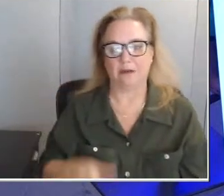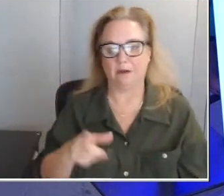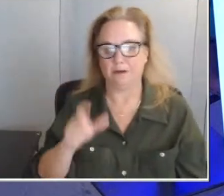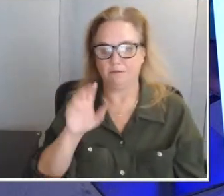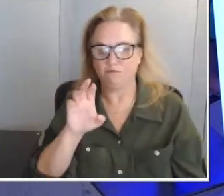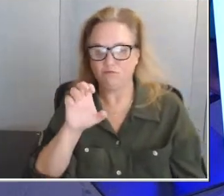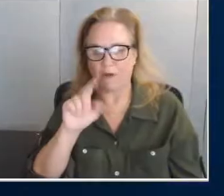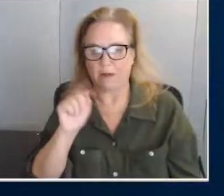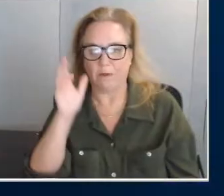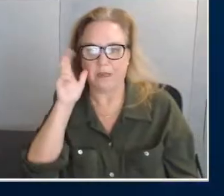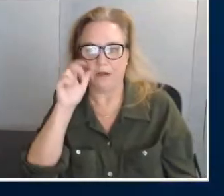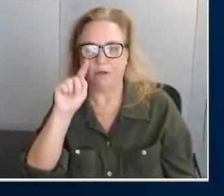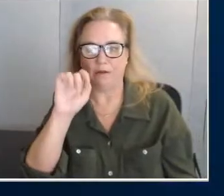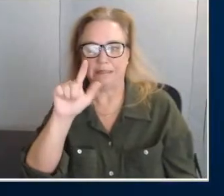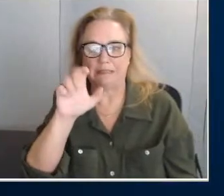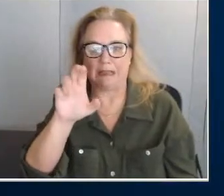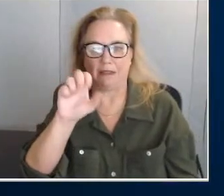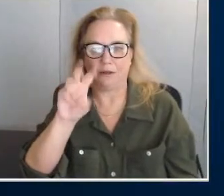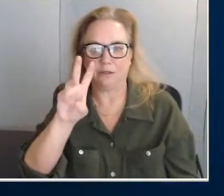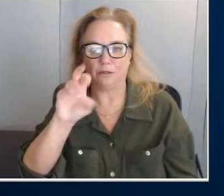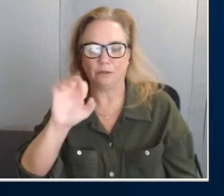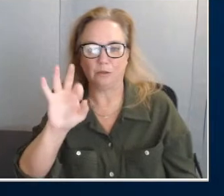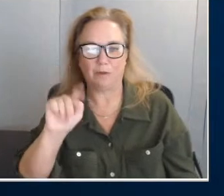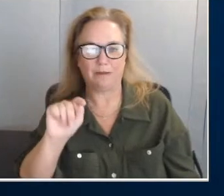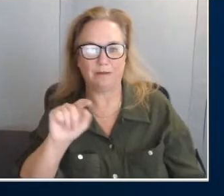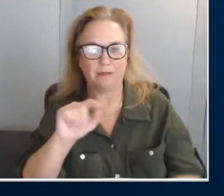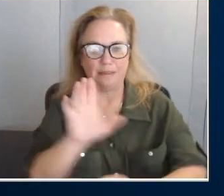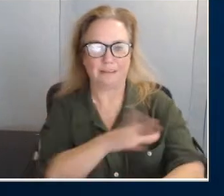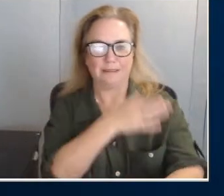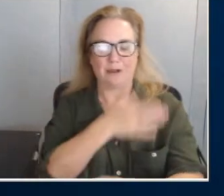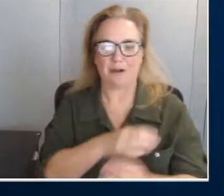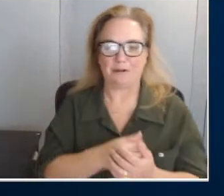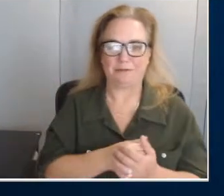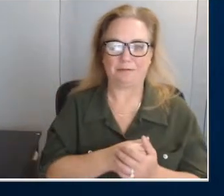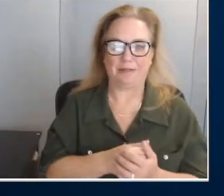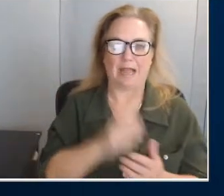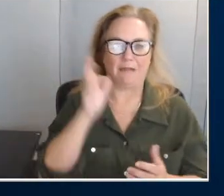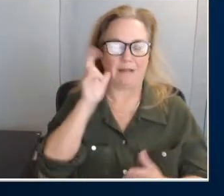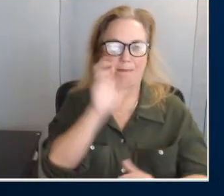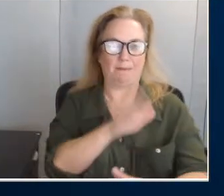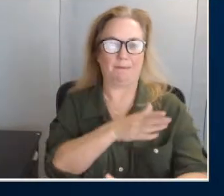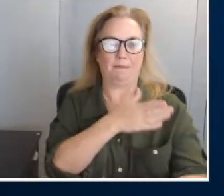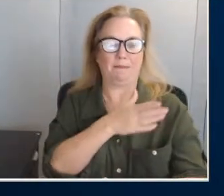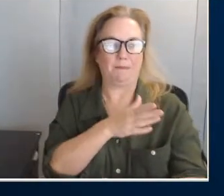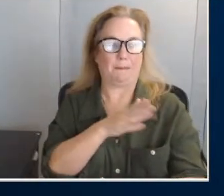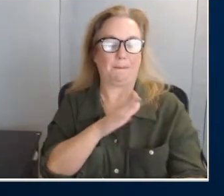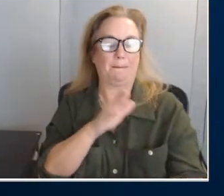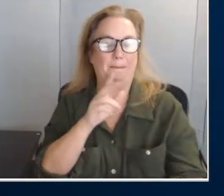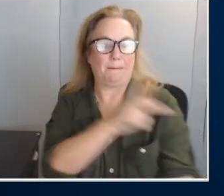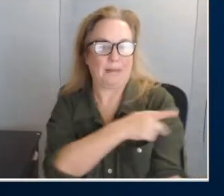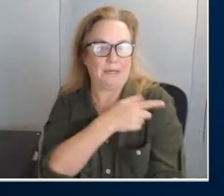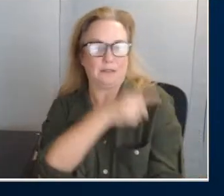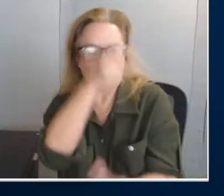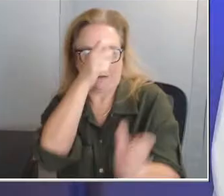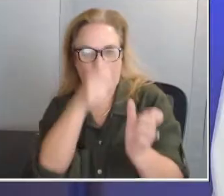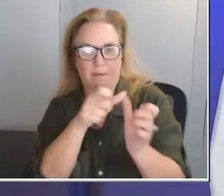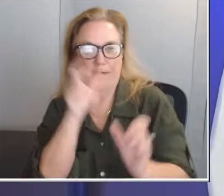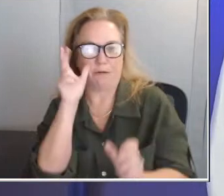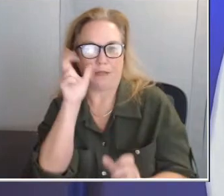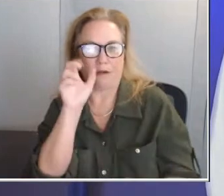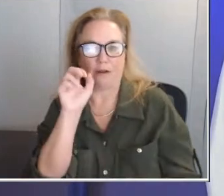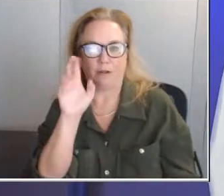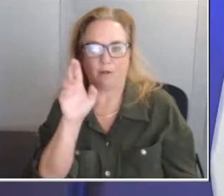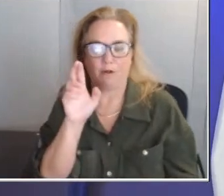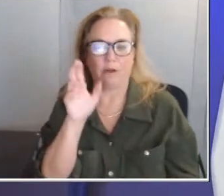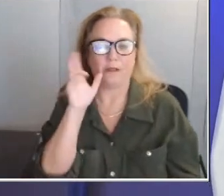knowing a Taylor Swift song after his surgery? I have had patients tell us that they have some vague recall of what they heard in the OR, and there have